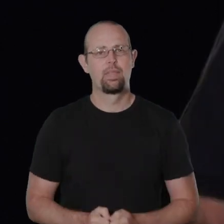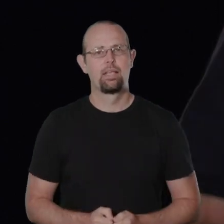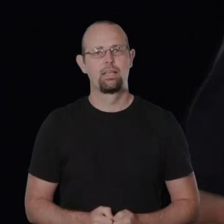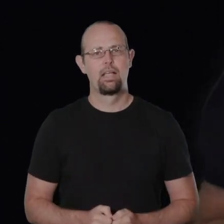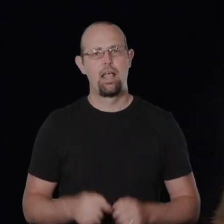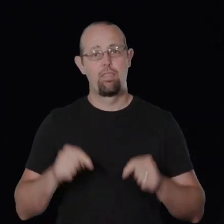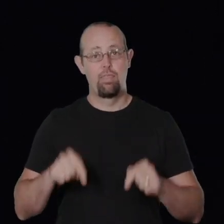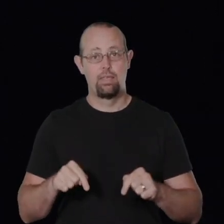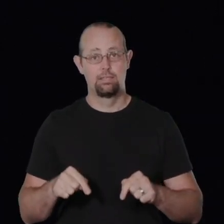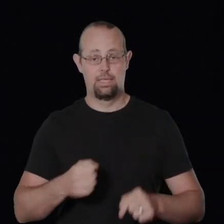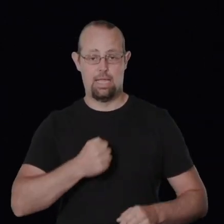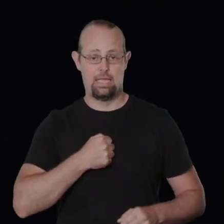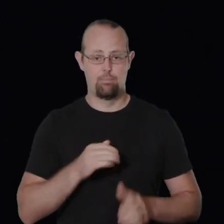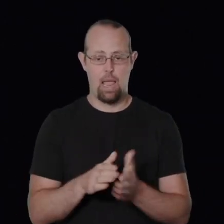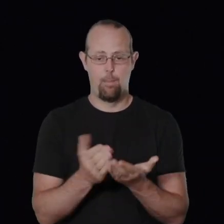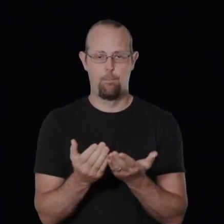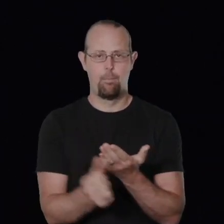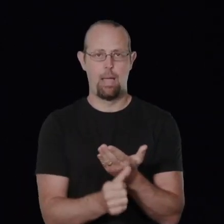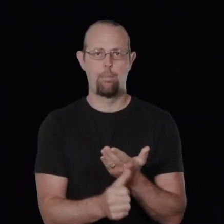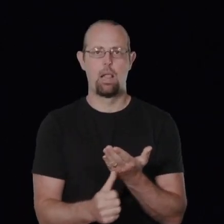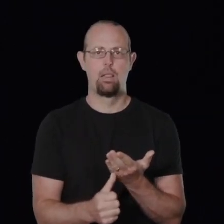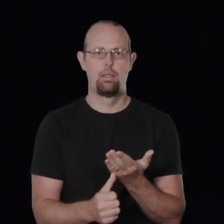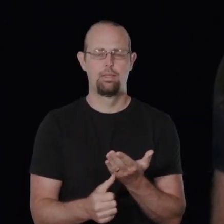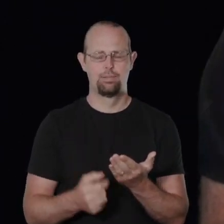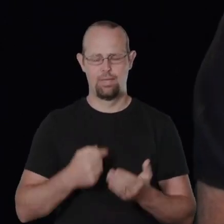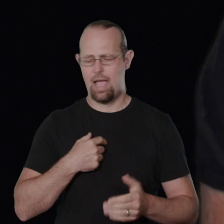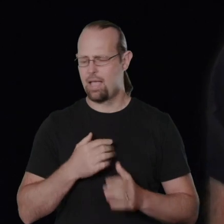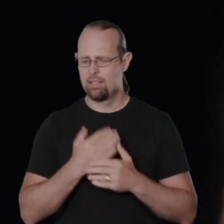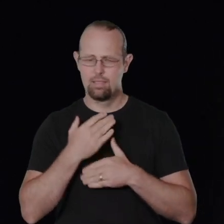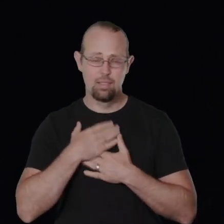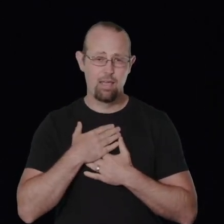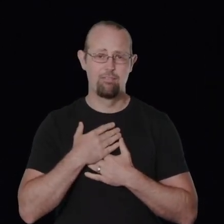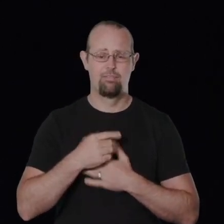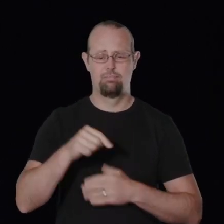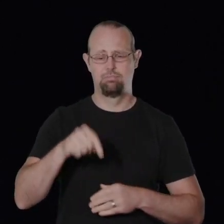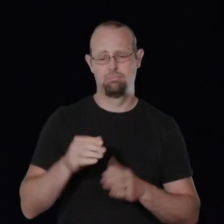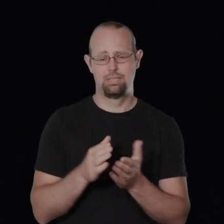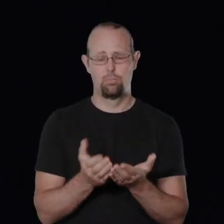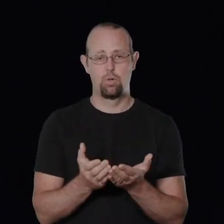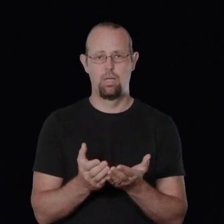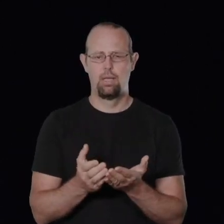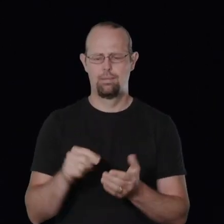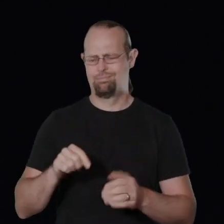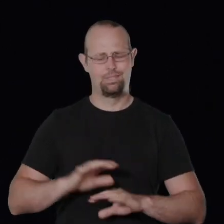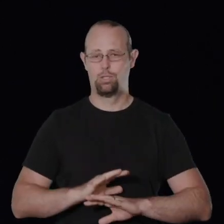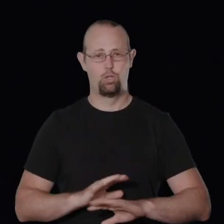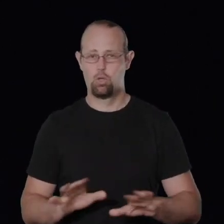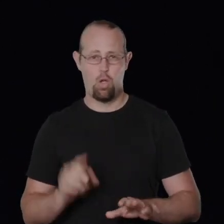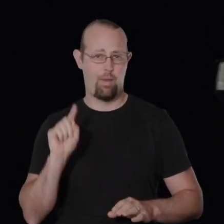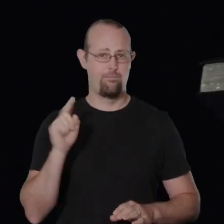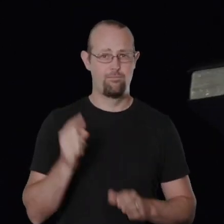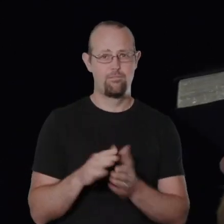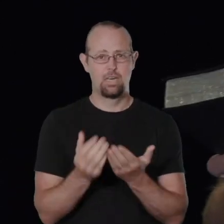is my Bible. I have come to love this book. This is not the first one I've ever owned,